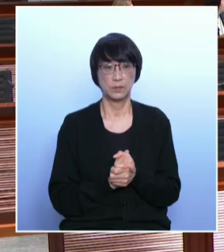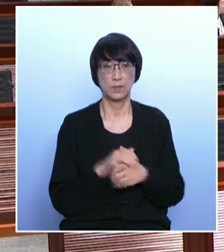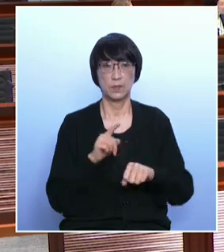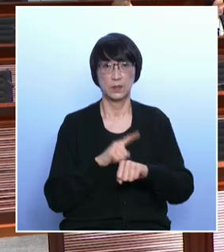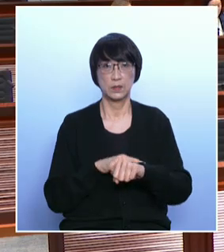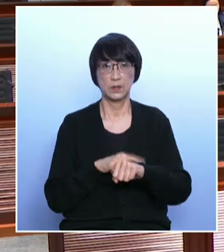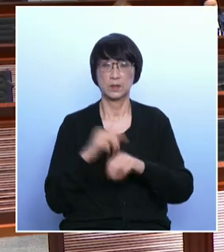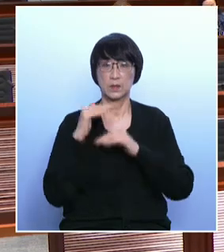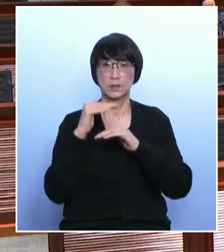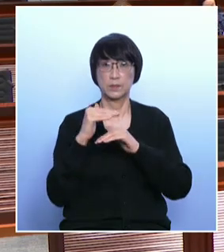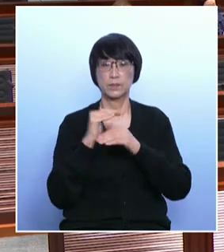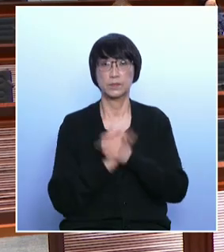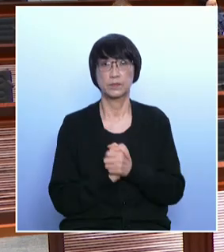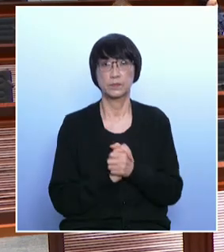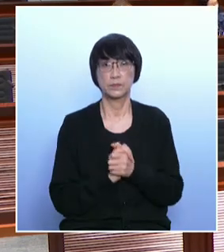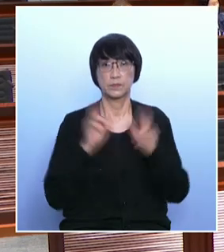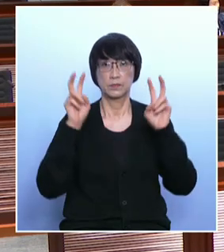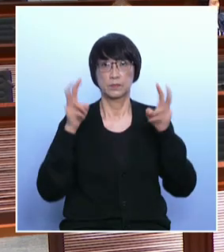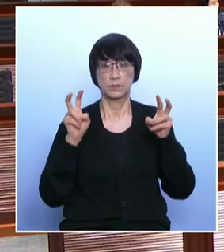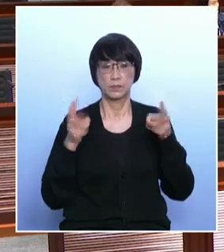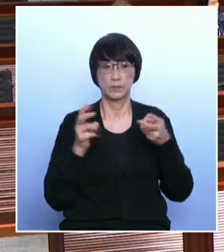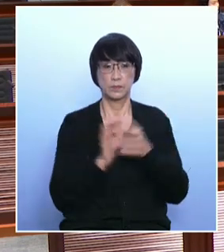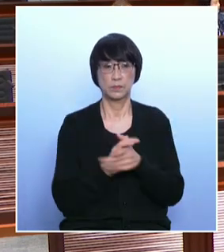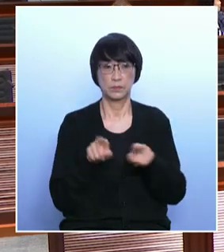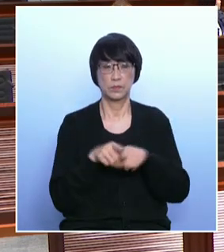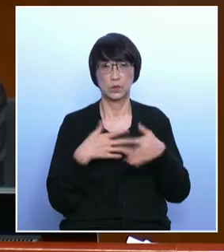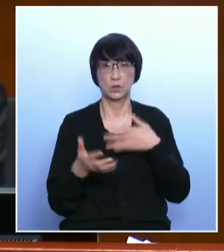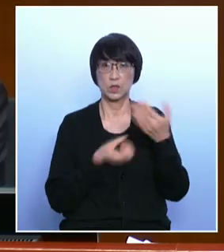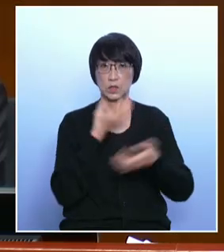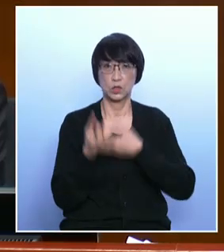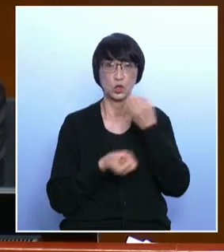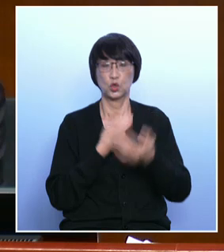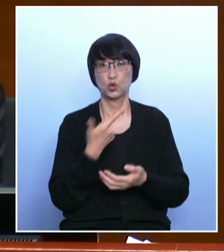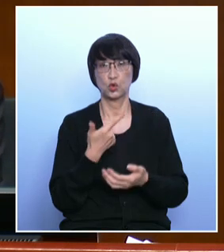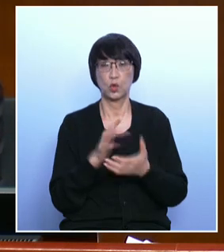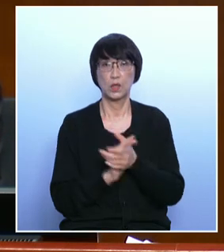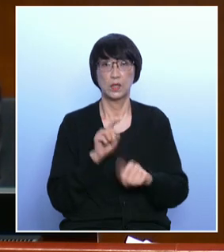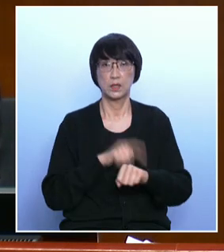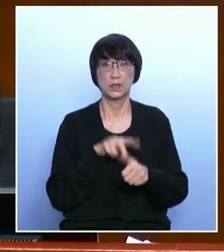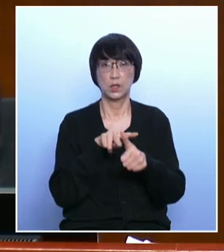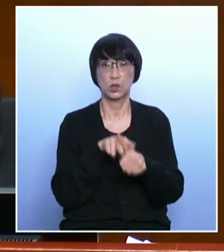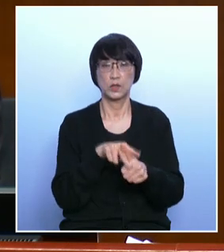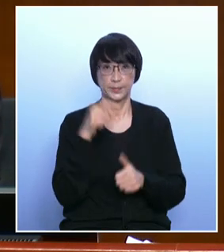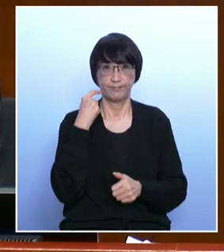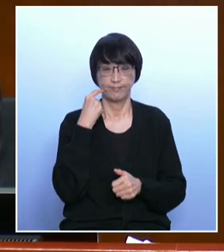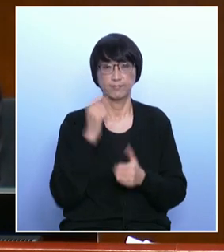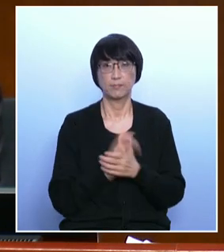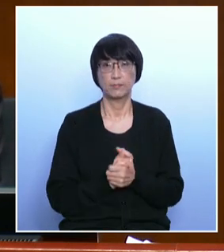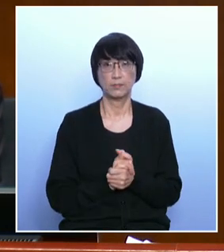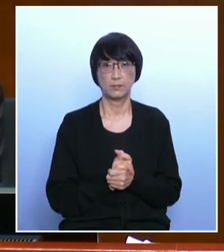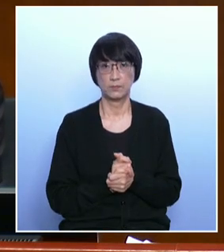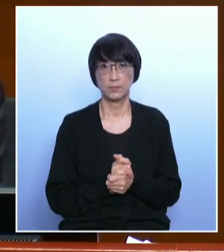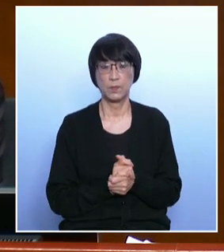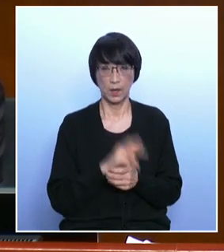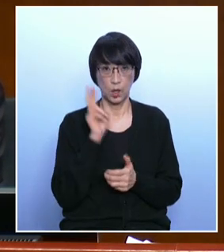are invited to this agenda item discussion. I believe a lot of members will speak, so